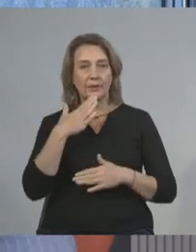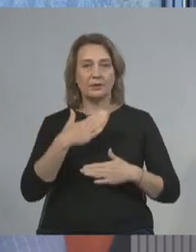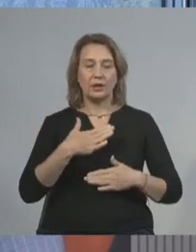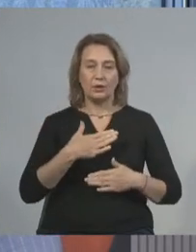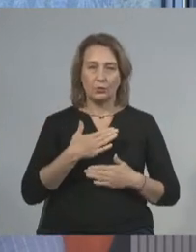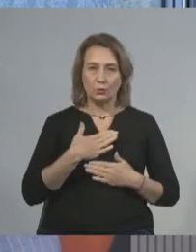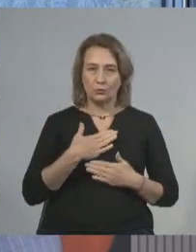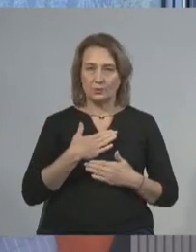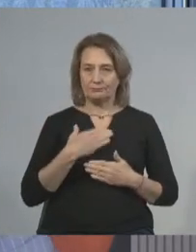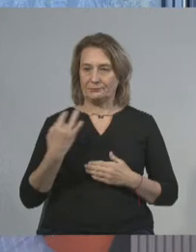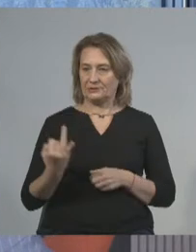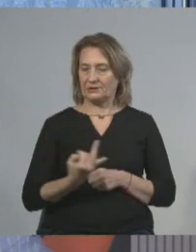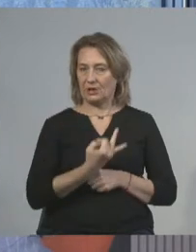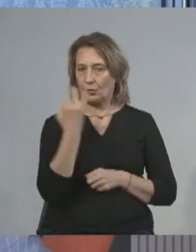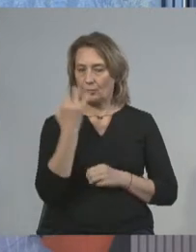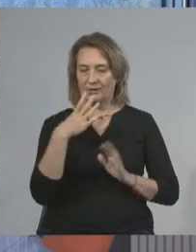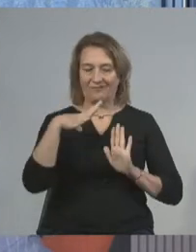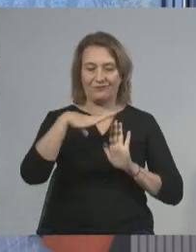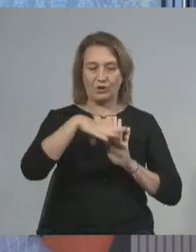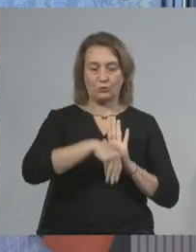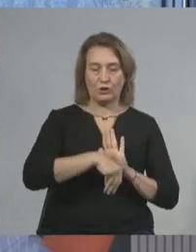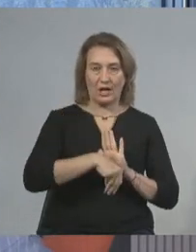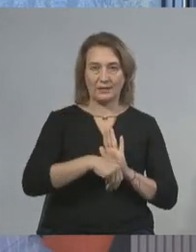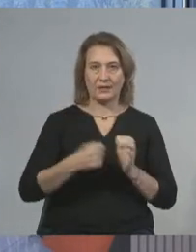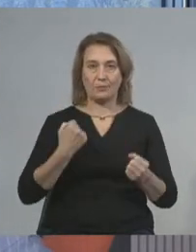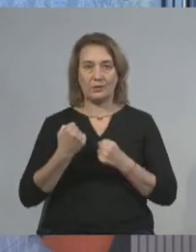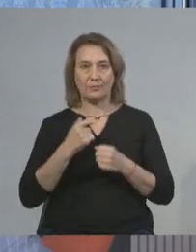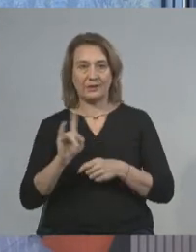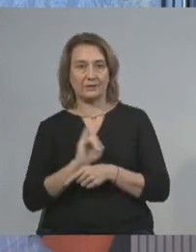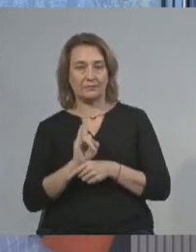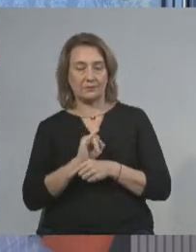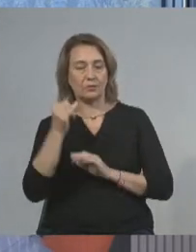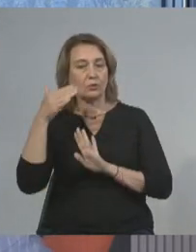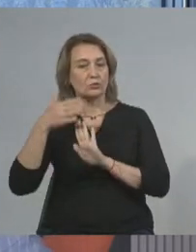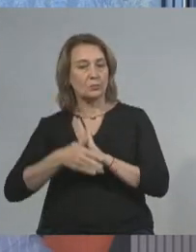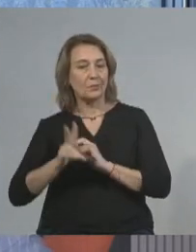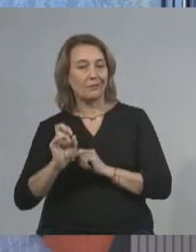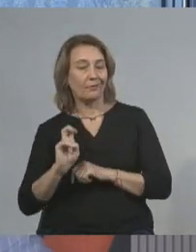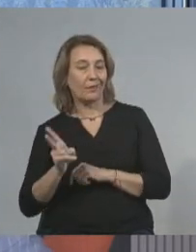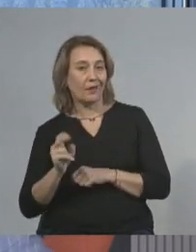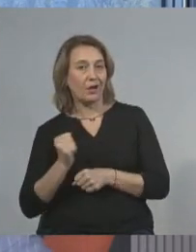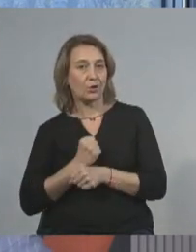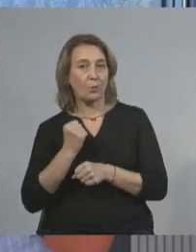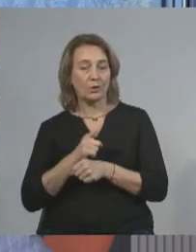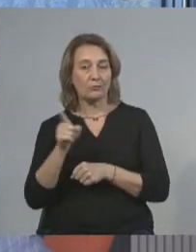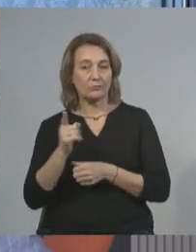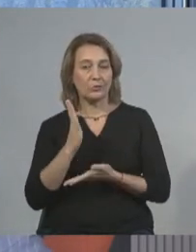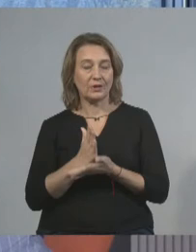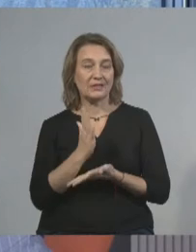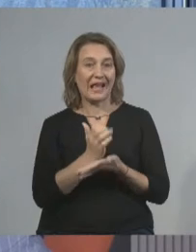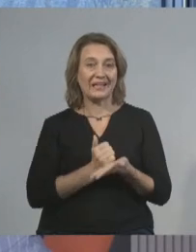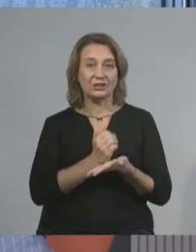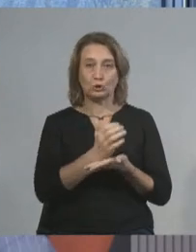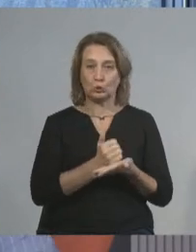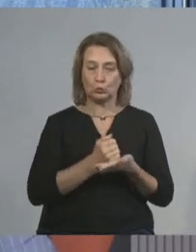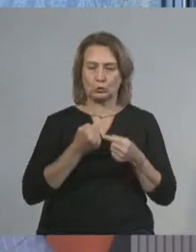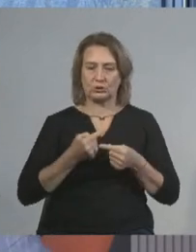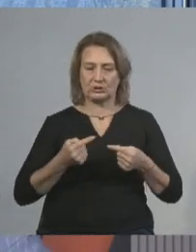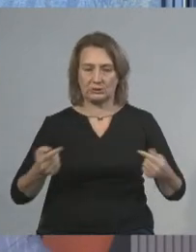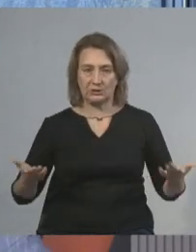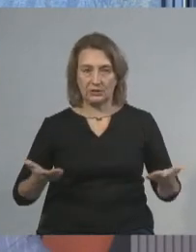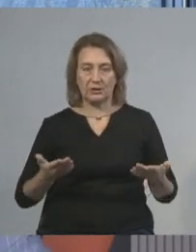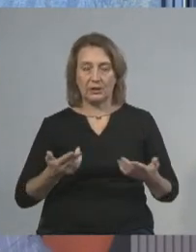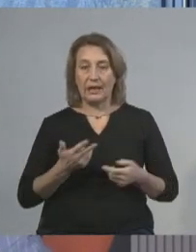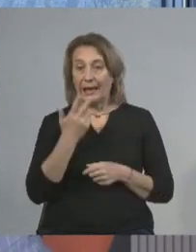knows how to do it it loves to do it because they understand how to do it they have resources and